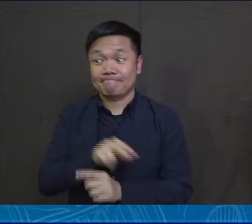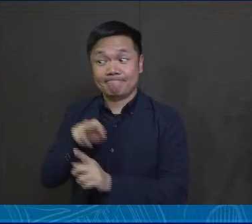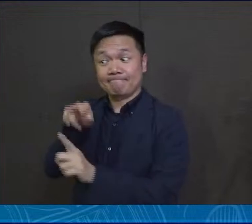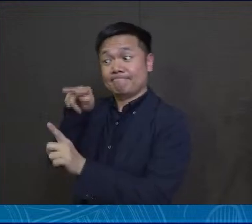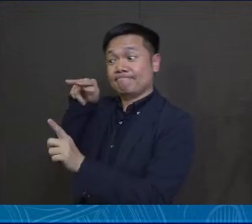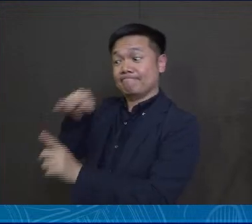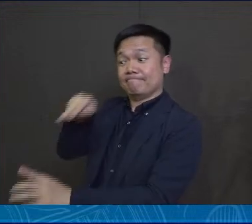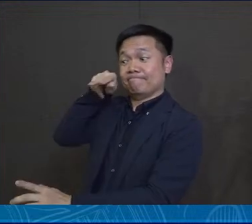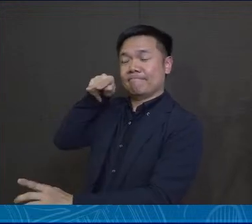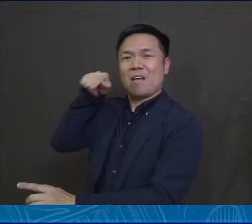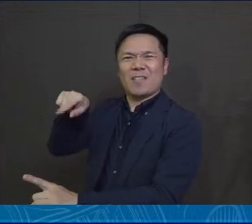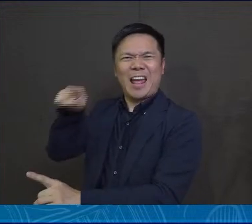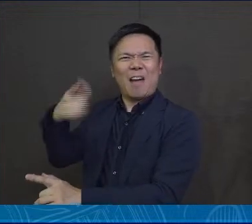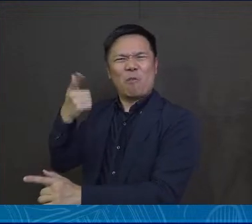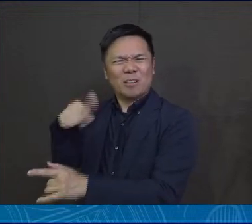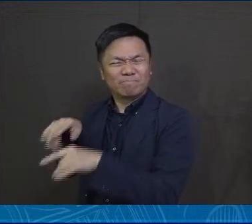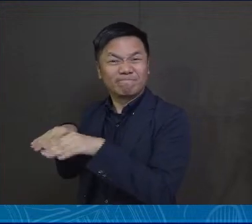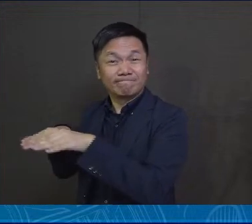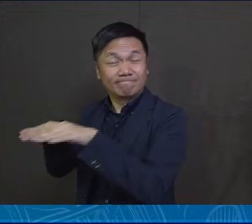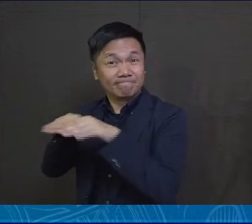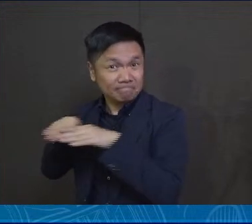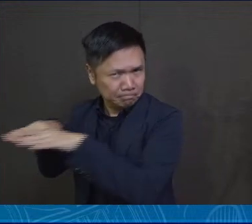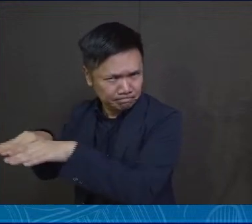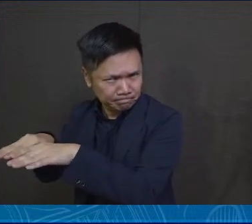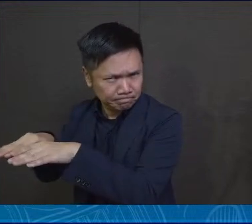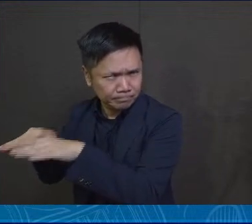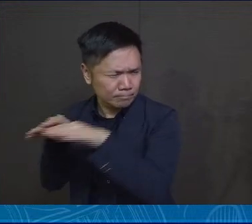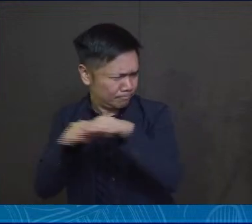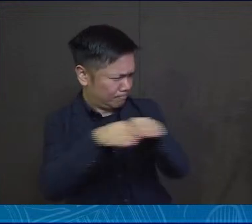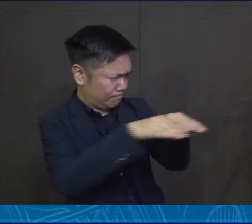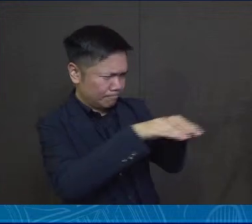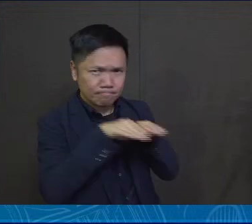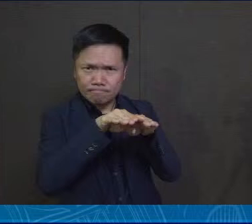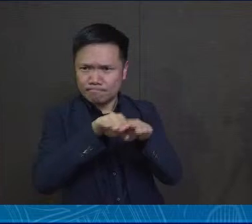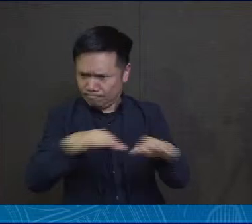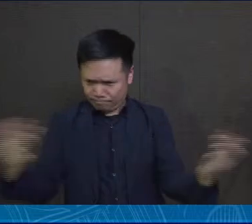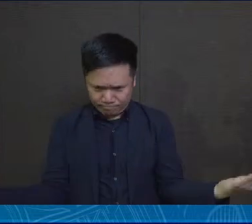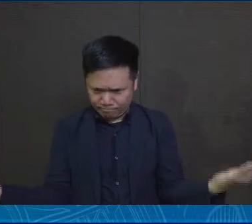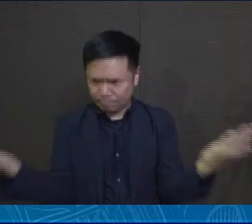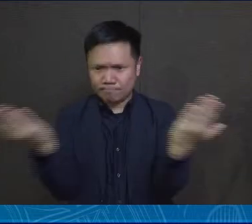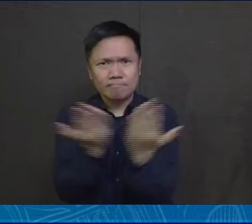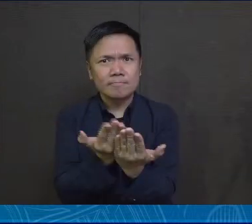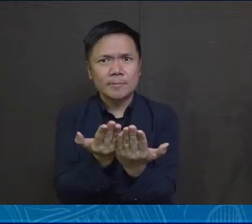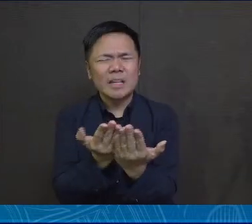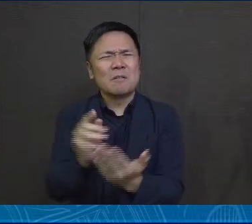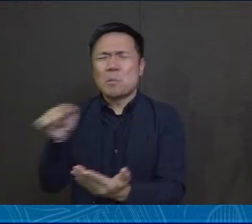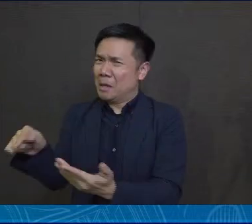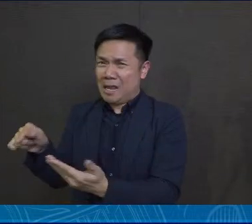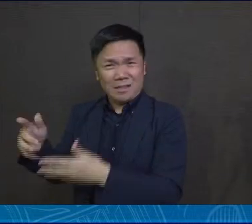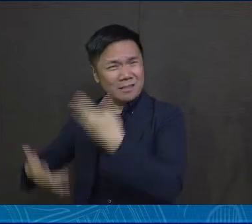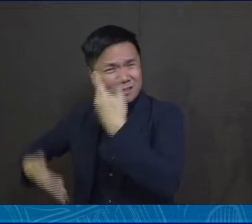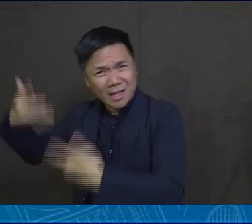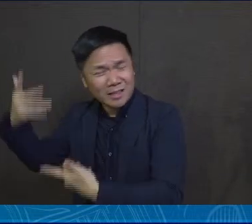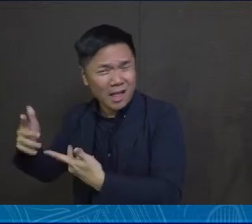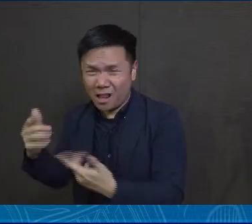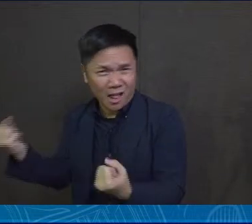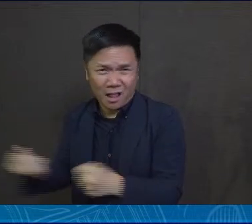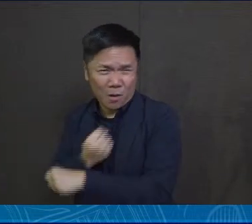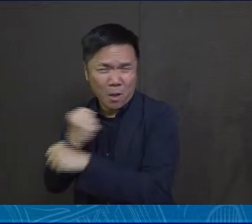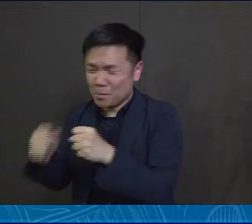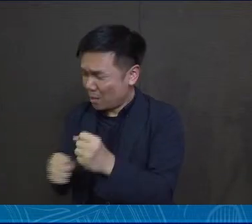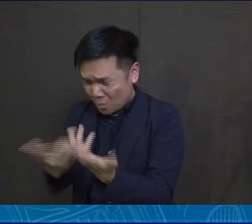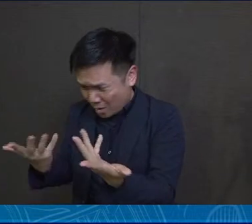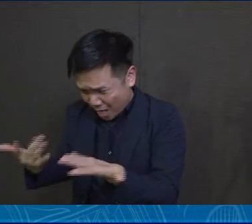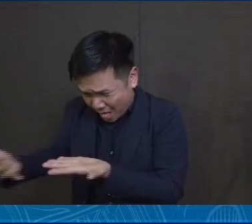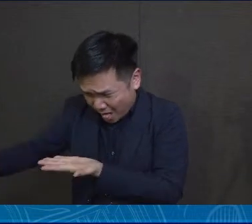develop a unified framework in itself. If it's data that's very hard to obtain, it's very hard to then get compliance in terms of people